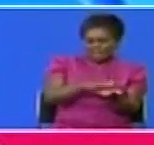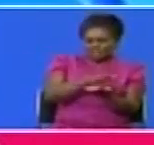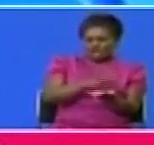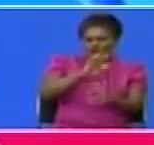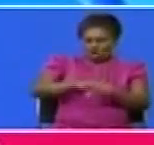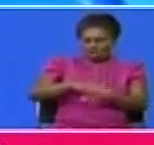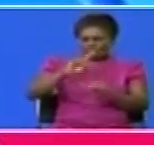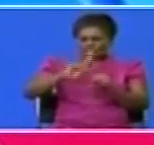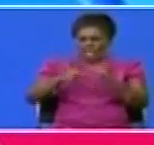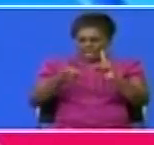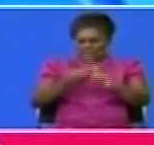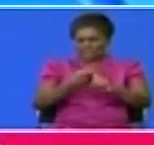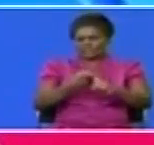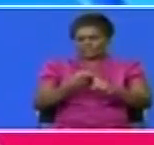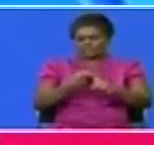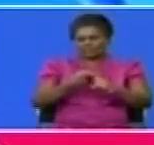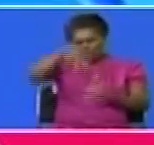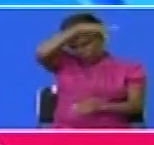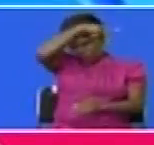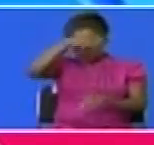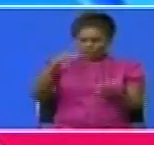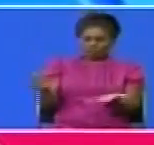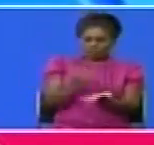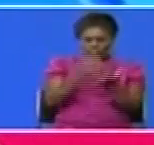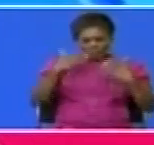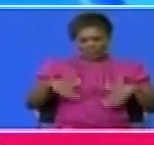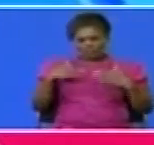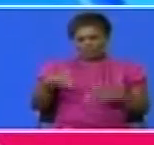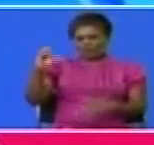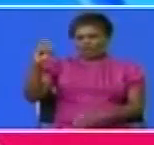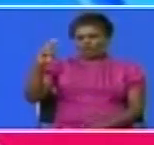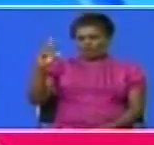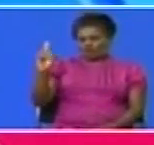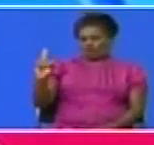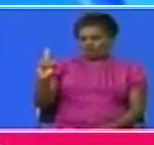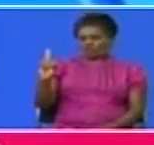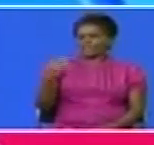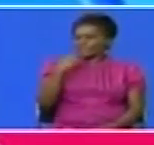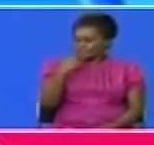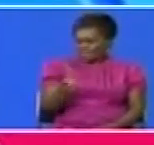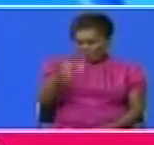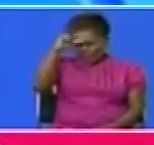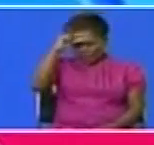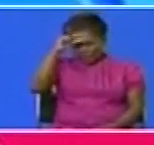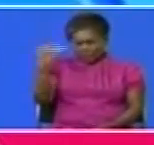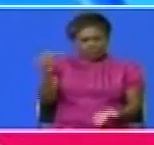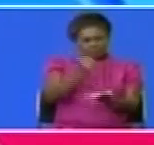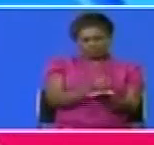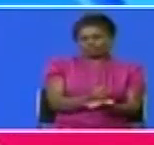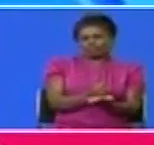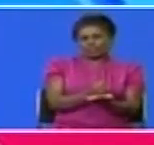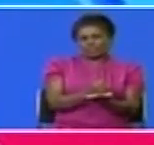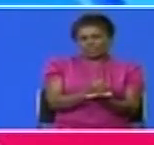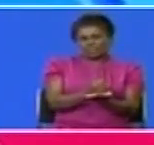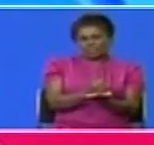and competence of the appointees. The Coalition for Reforms and Democracy Court has hit out at the government over the appointments of